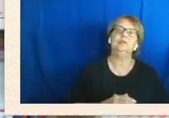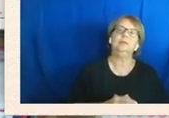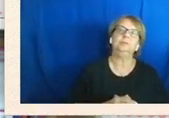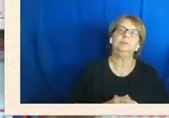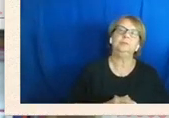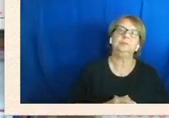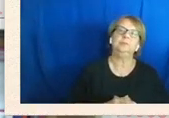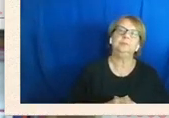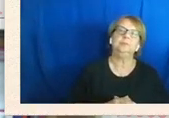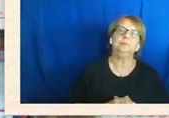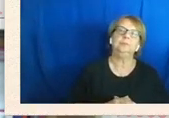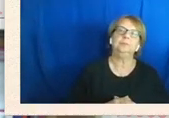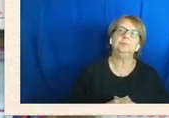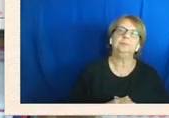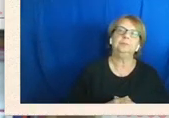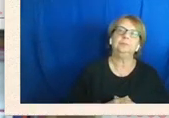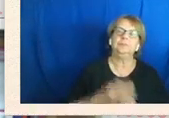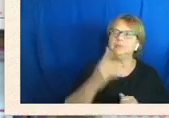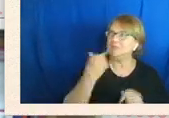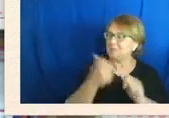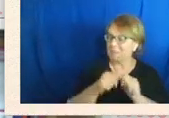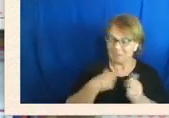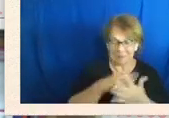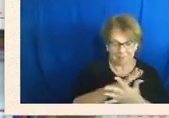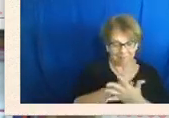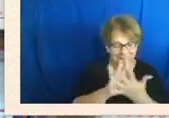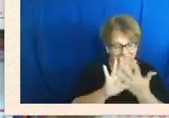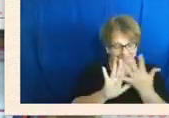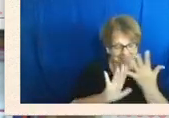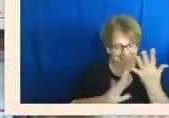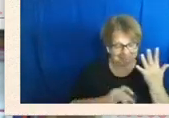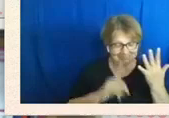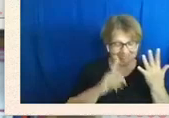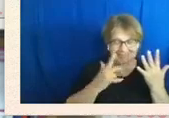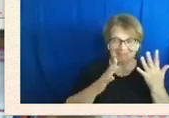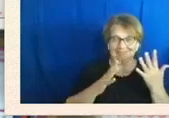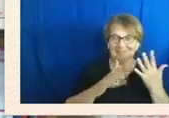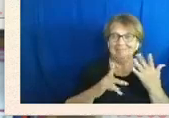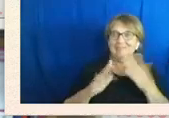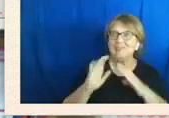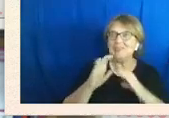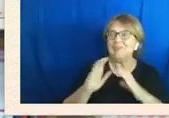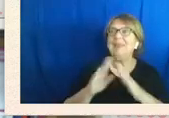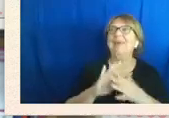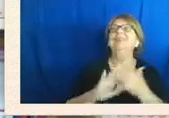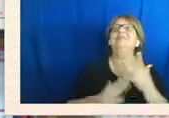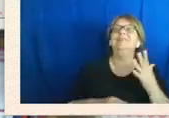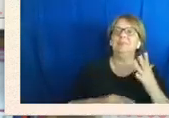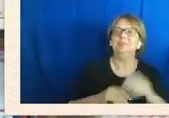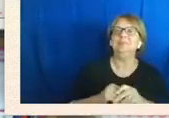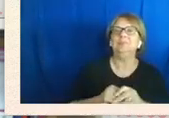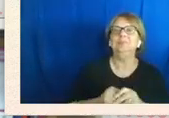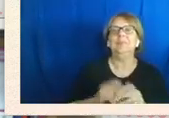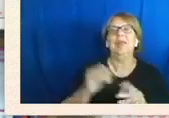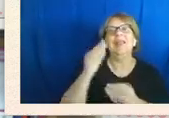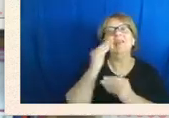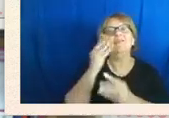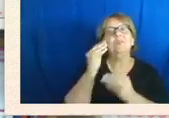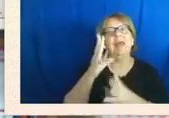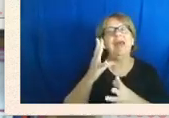I'm trying to remember, I have everybody, I think we do. Communication, who goes in and basically try to give as much information to the public as we